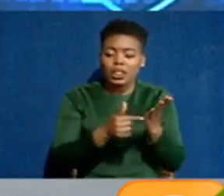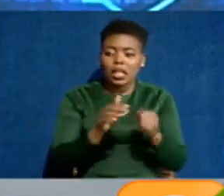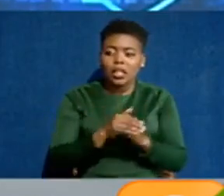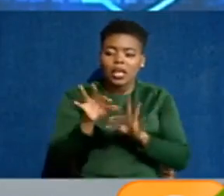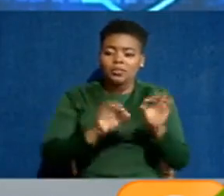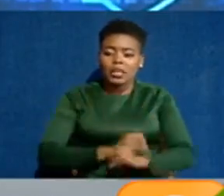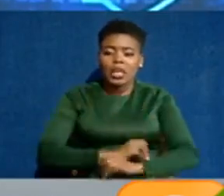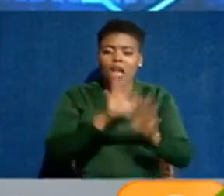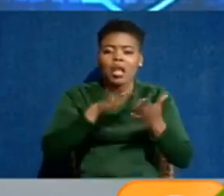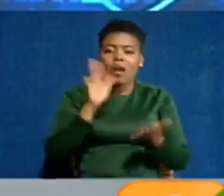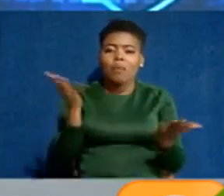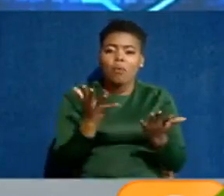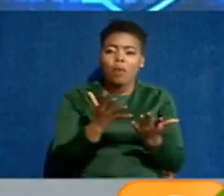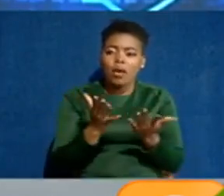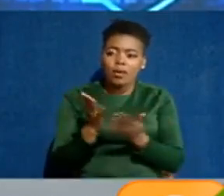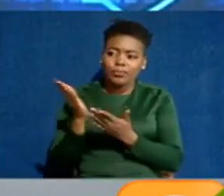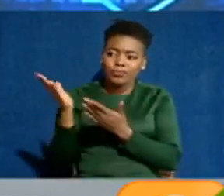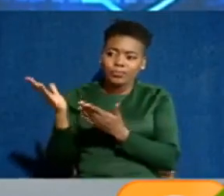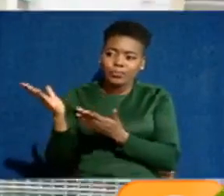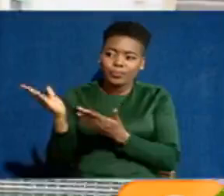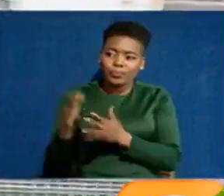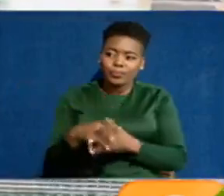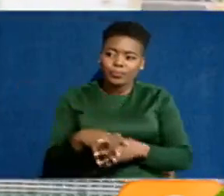of this and other stories in our Business News Roundup.